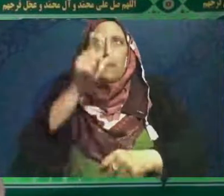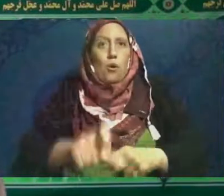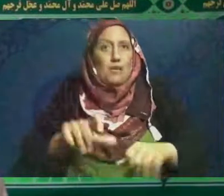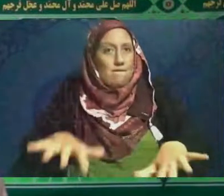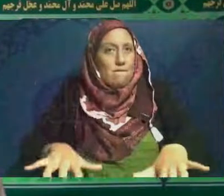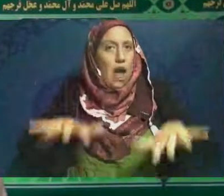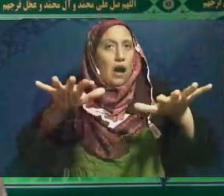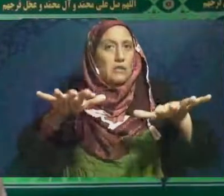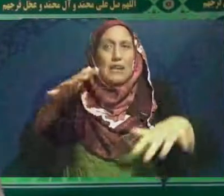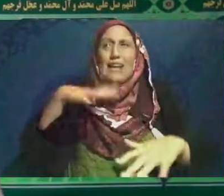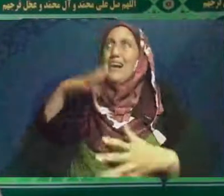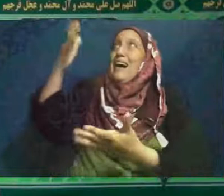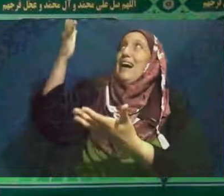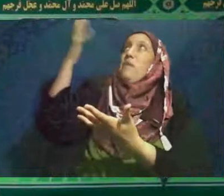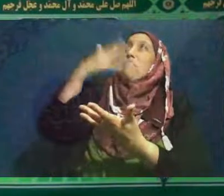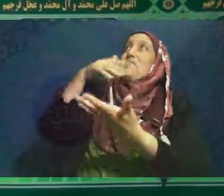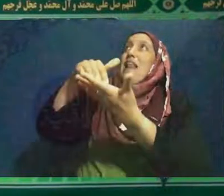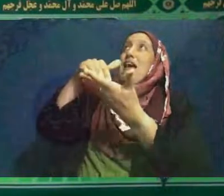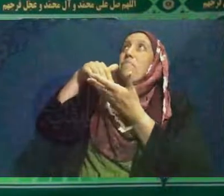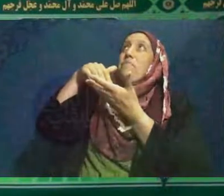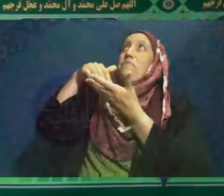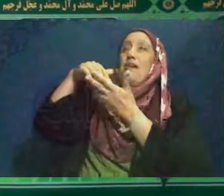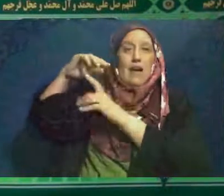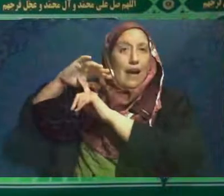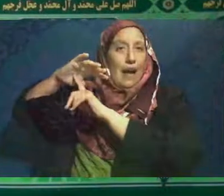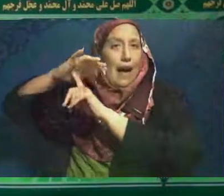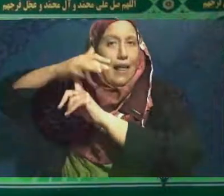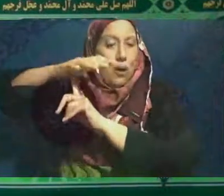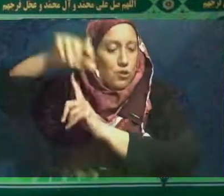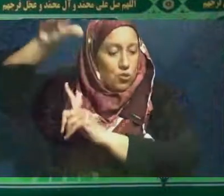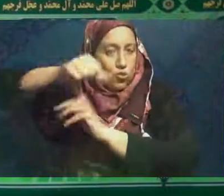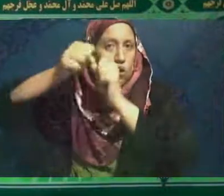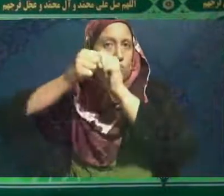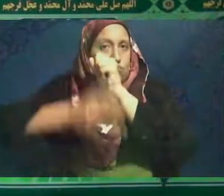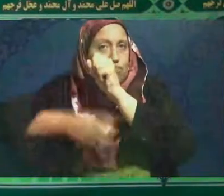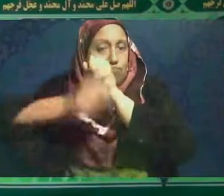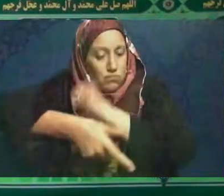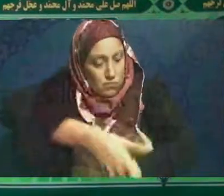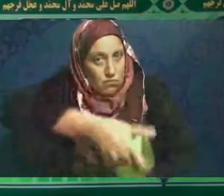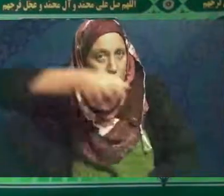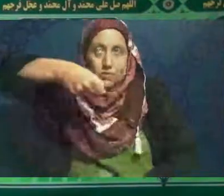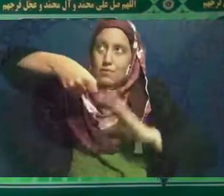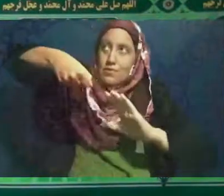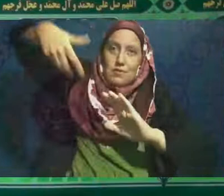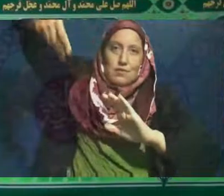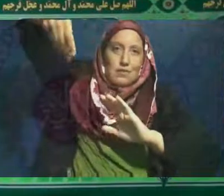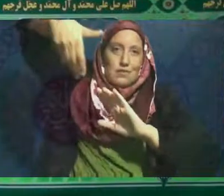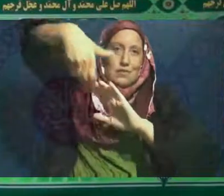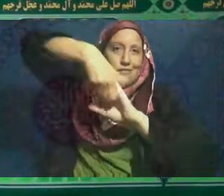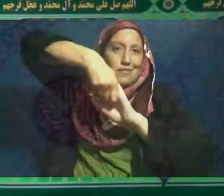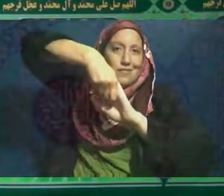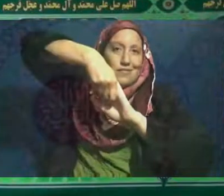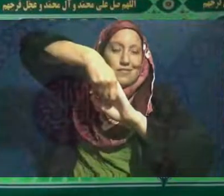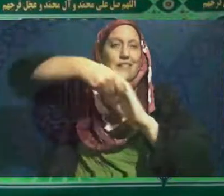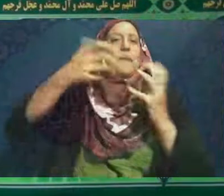they're supposed to send, for example, the rope down. These two need to match so that the salvation occurs. The person will